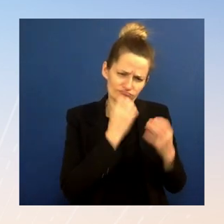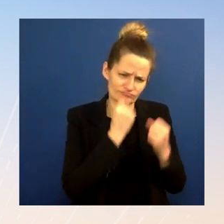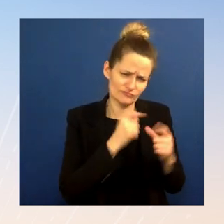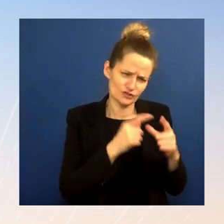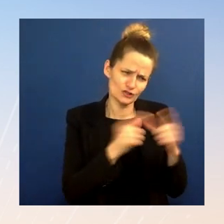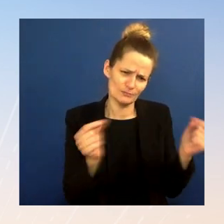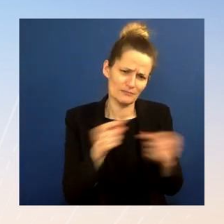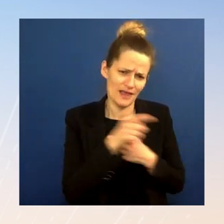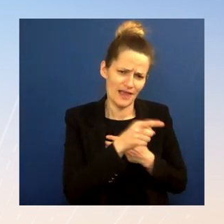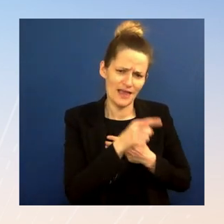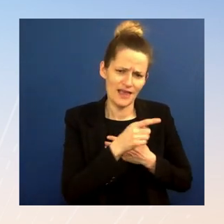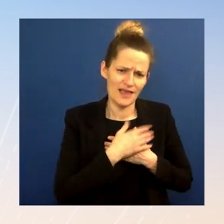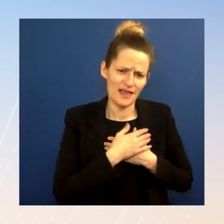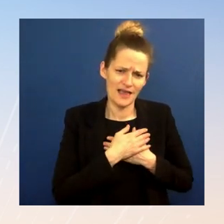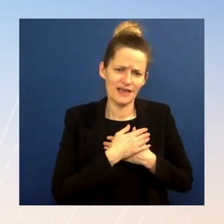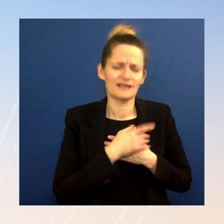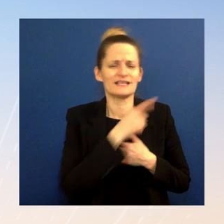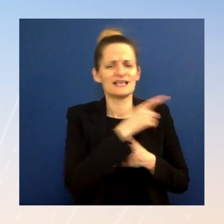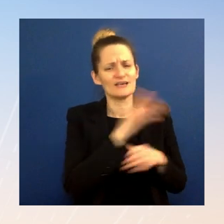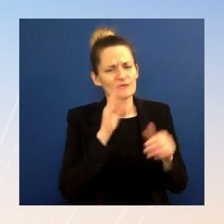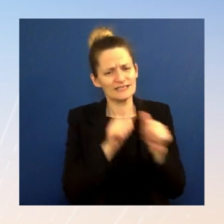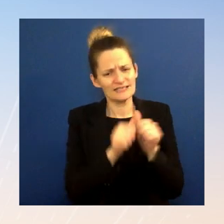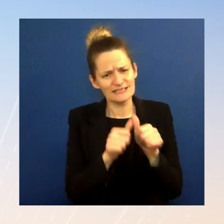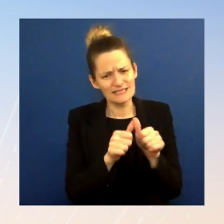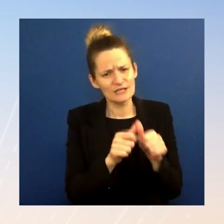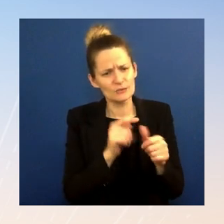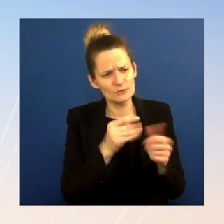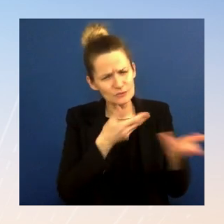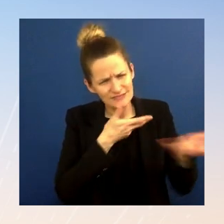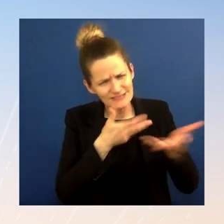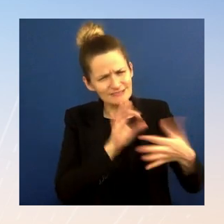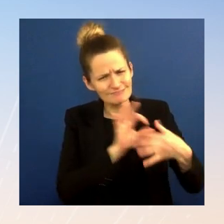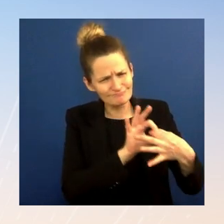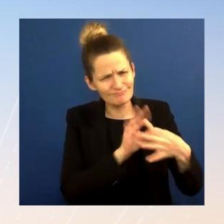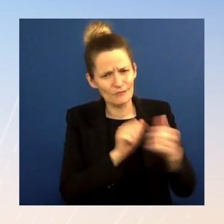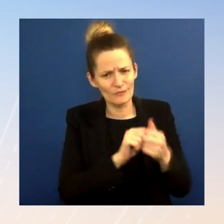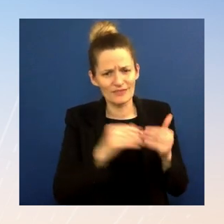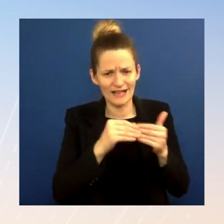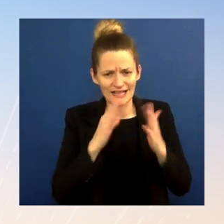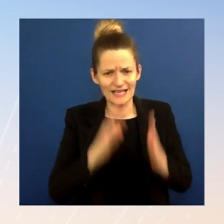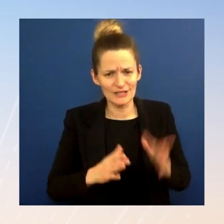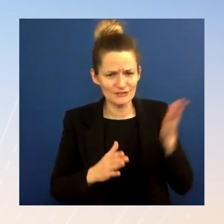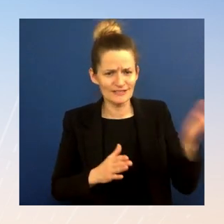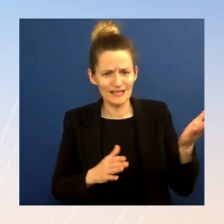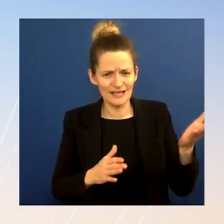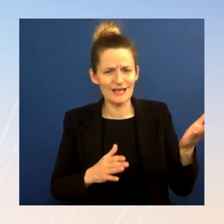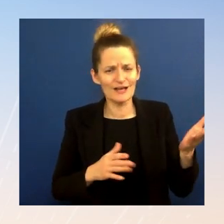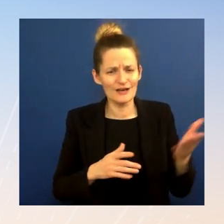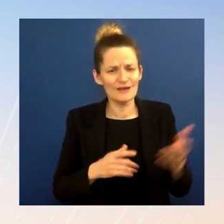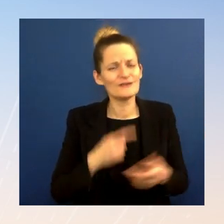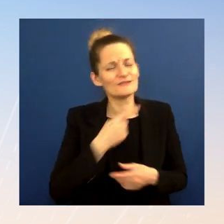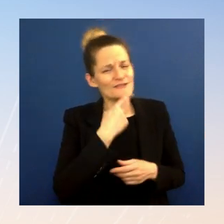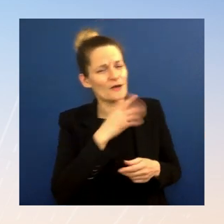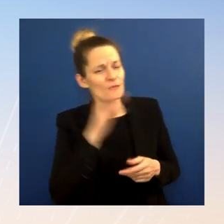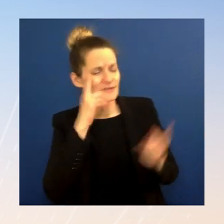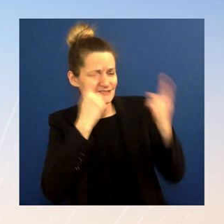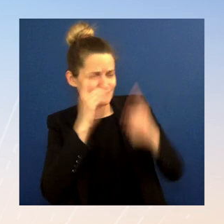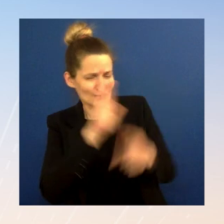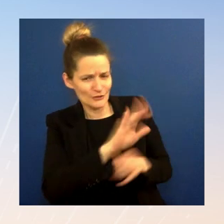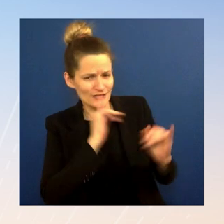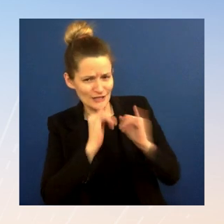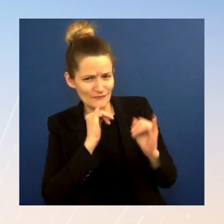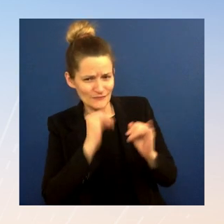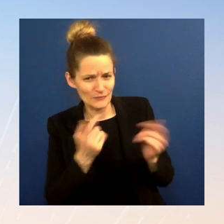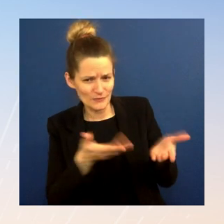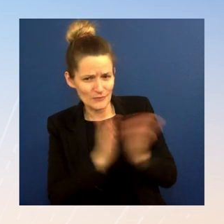your interview request under advisement. Go ahead. Thanks, Jen. I wanted to ask you about the refugee situation in Ukraine.